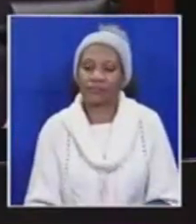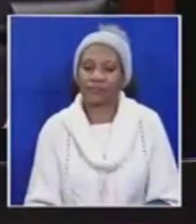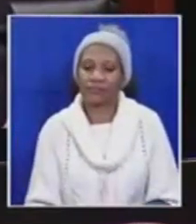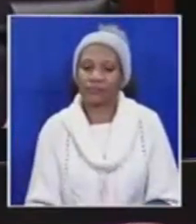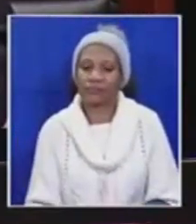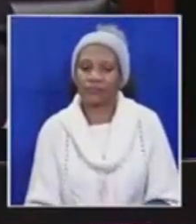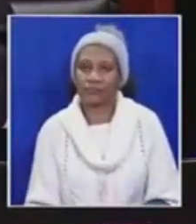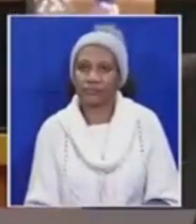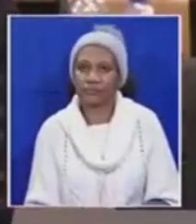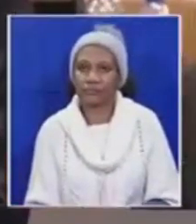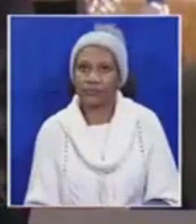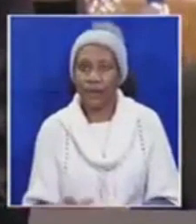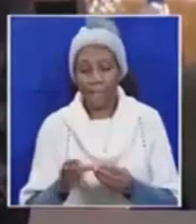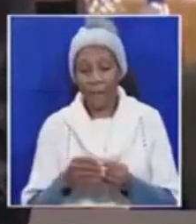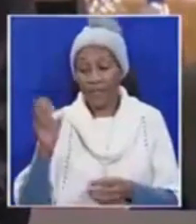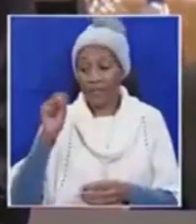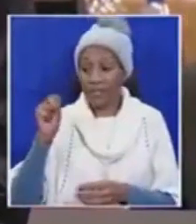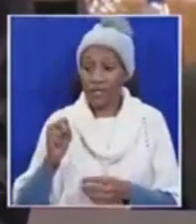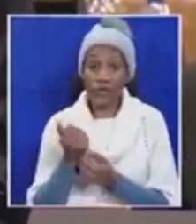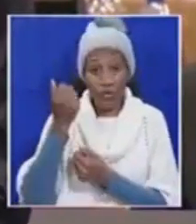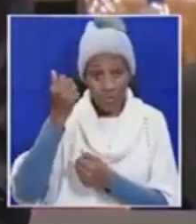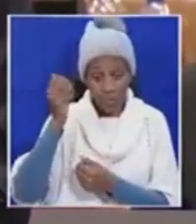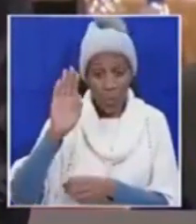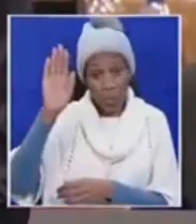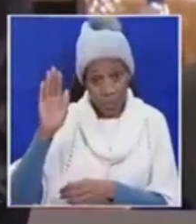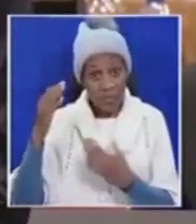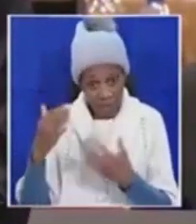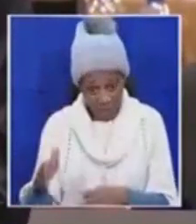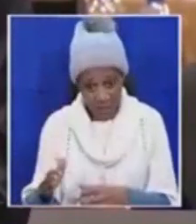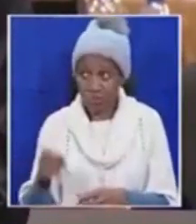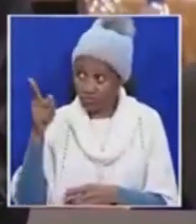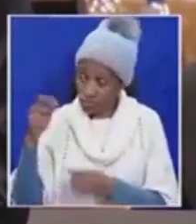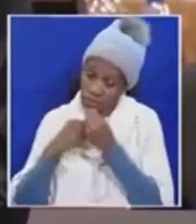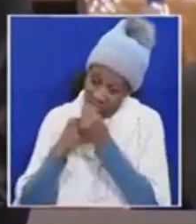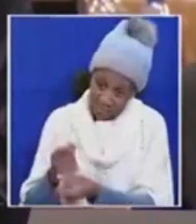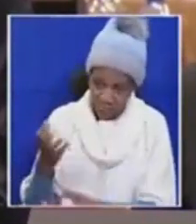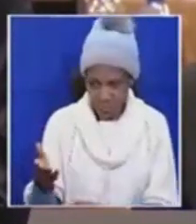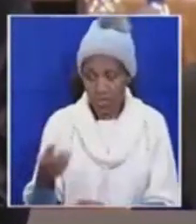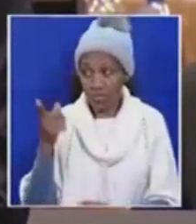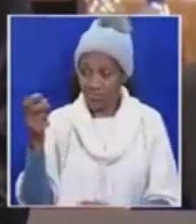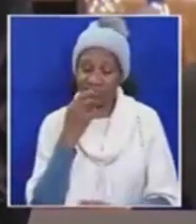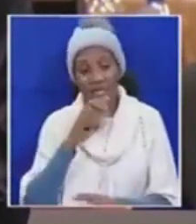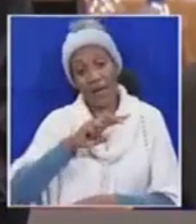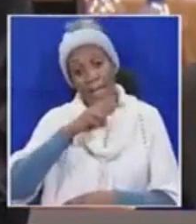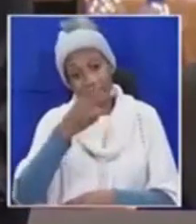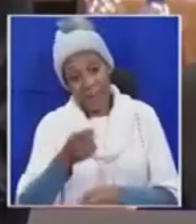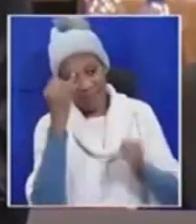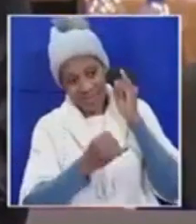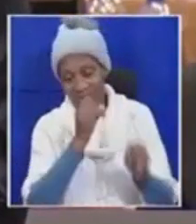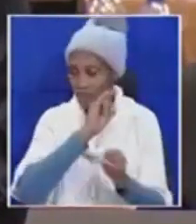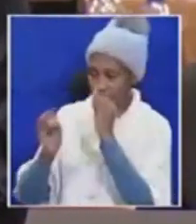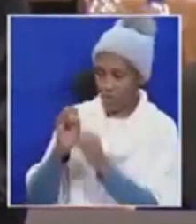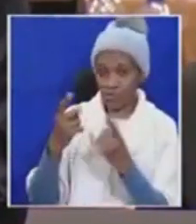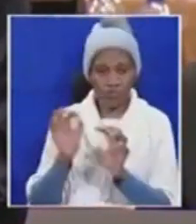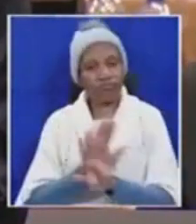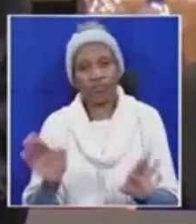point of order by the Honourable Steenhuisen that the Honourable Member could not raise aspersions against another member. And if they wanted to